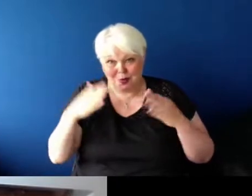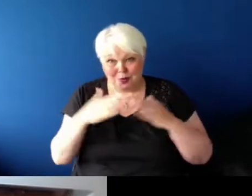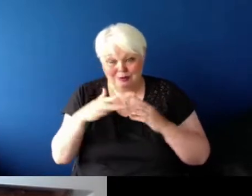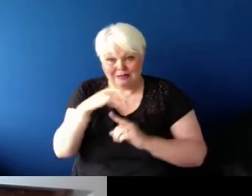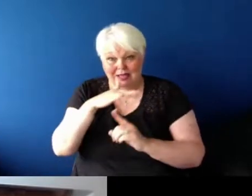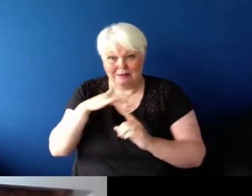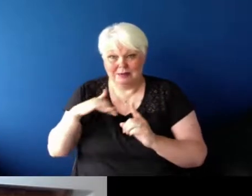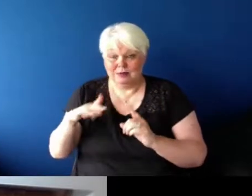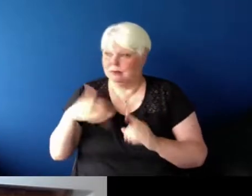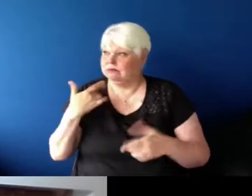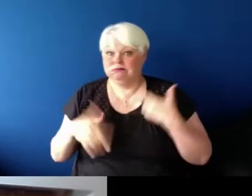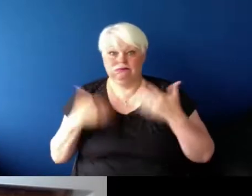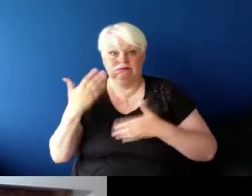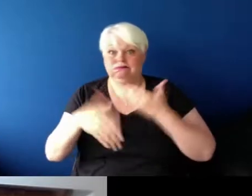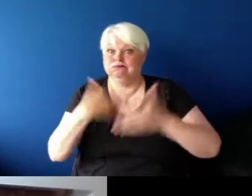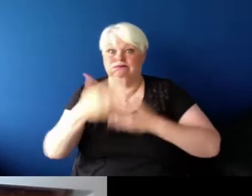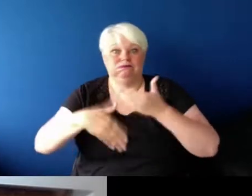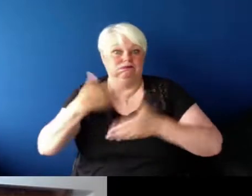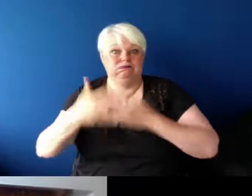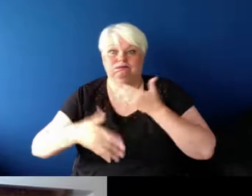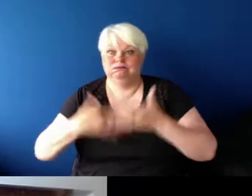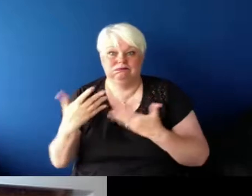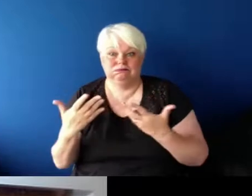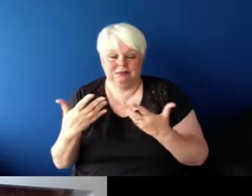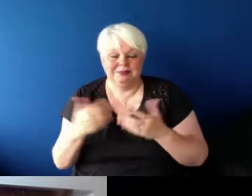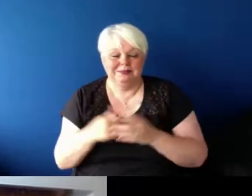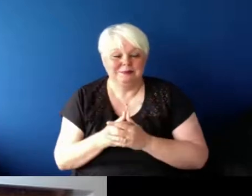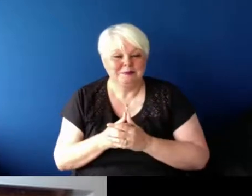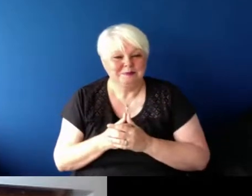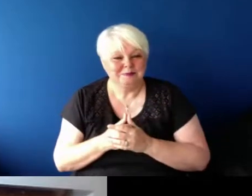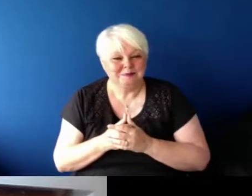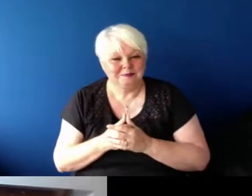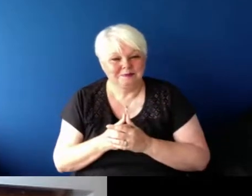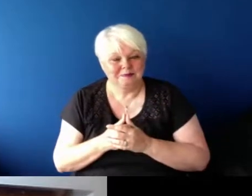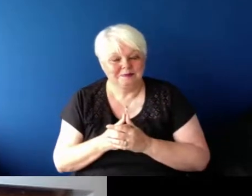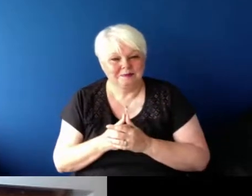quite lively and full on. And I trained